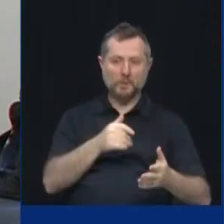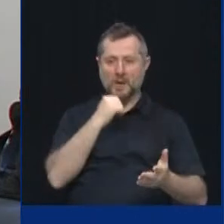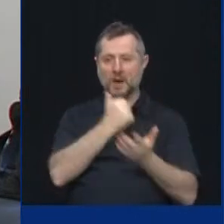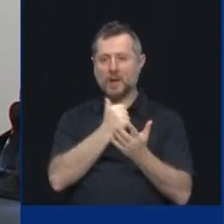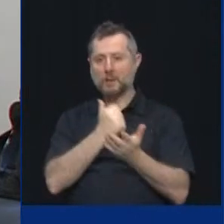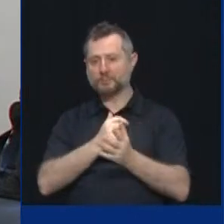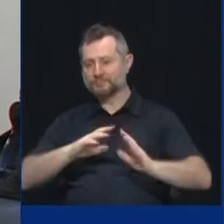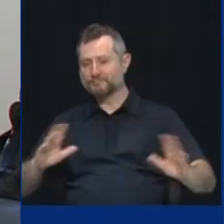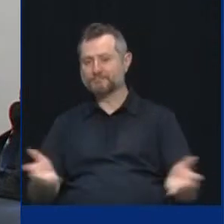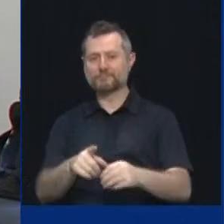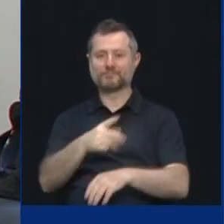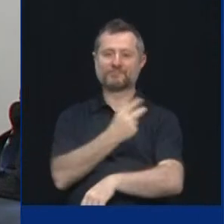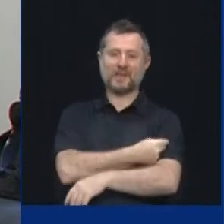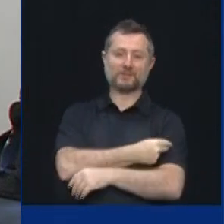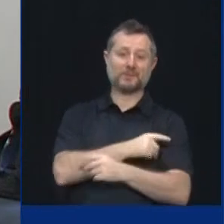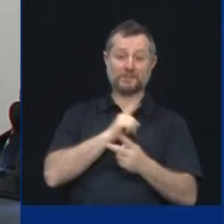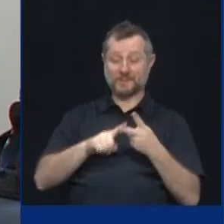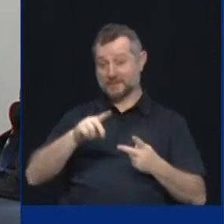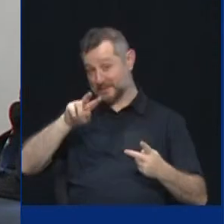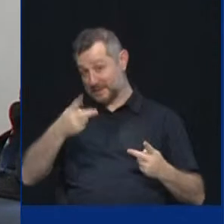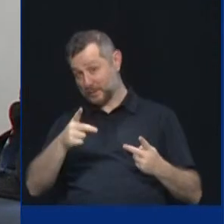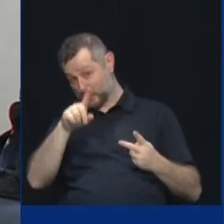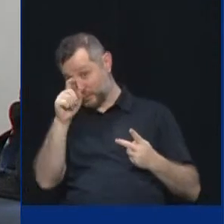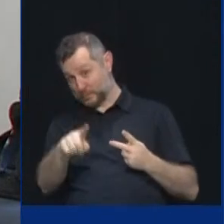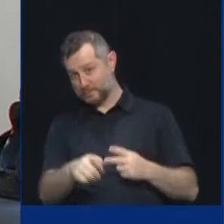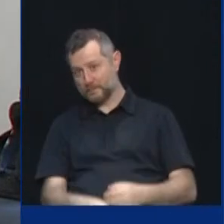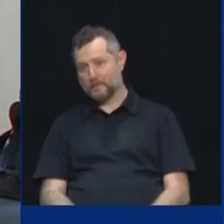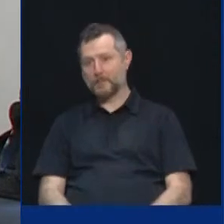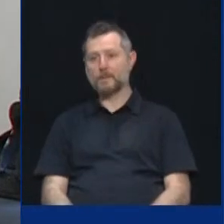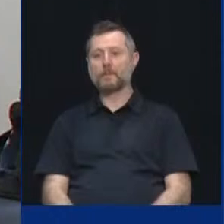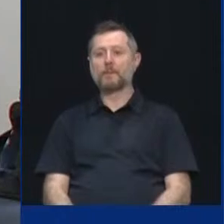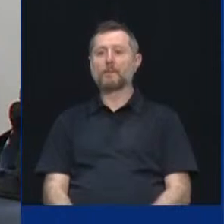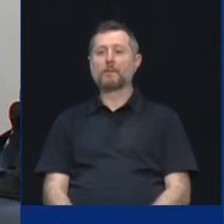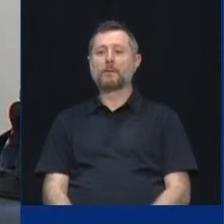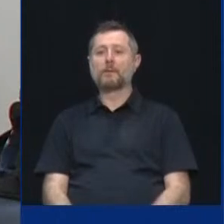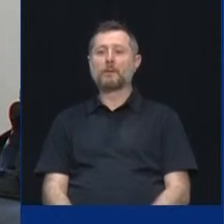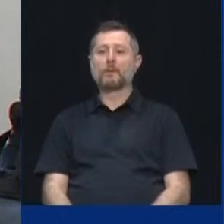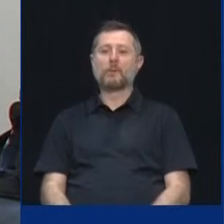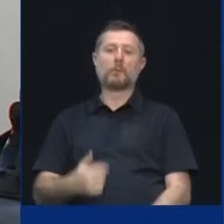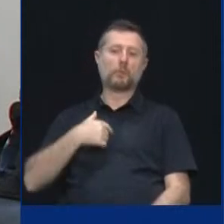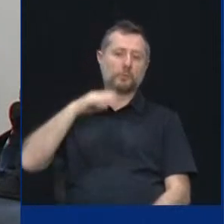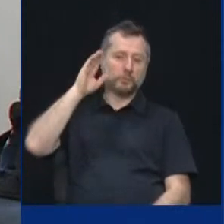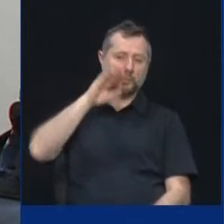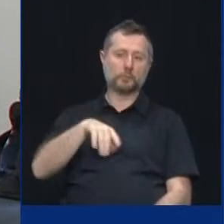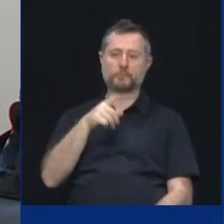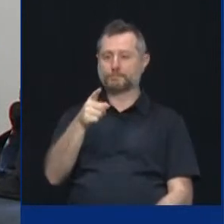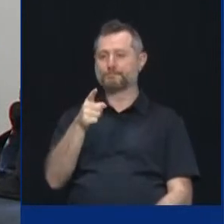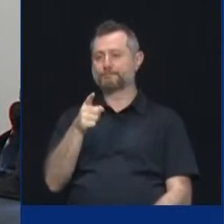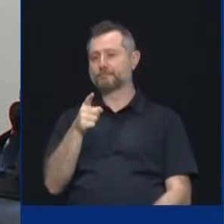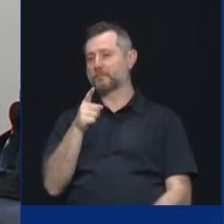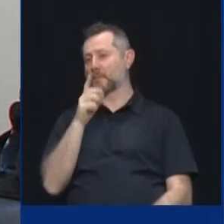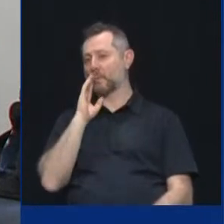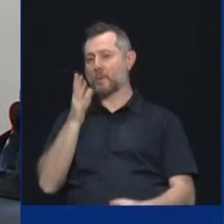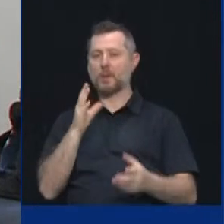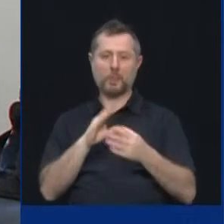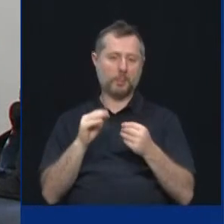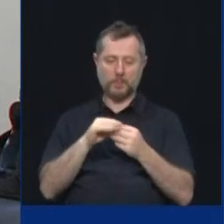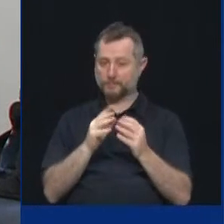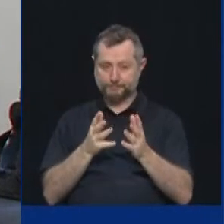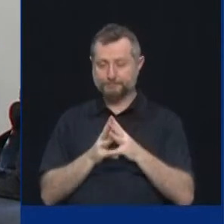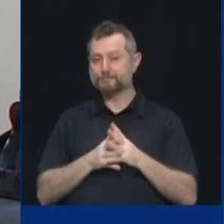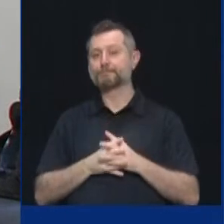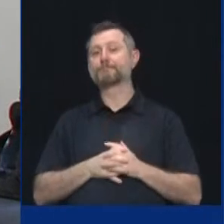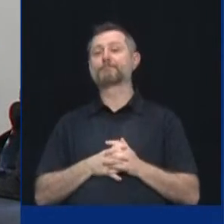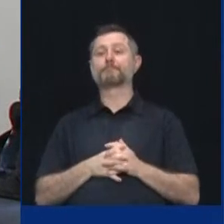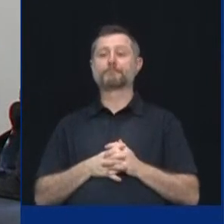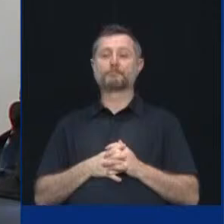vaccination rates up. And my second question, so I'm gonna get it in before you talk, because I know you, Yeah, you do. is this.